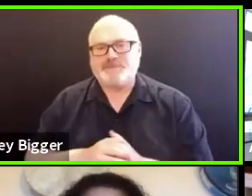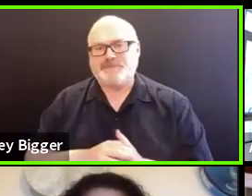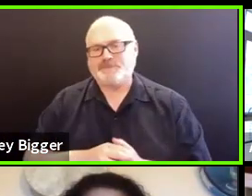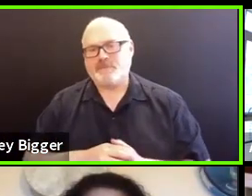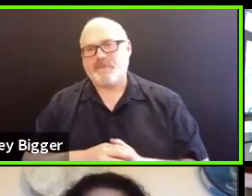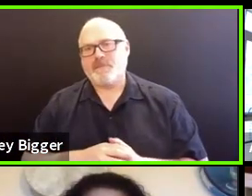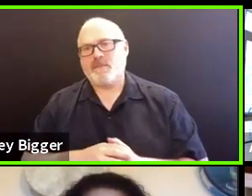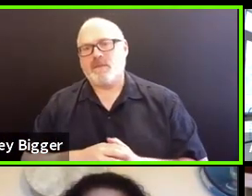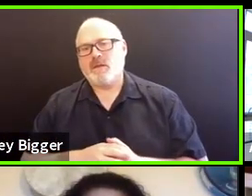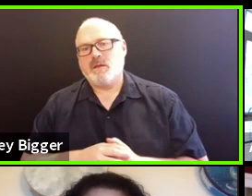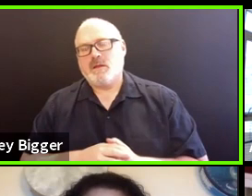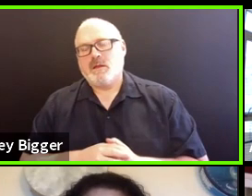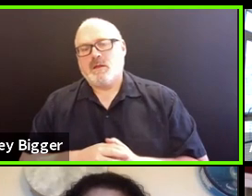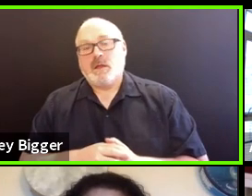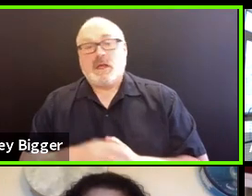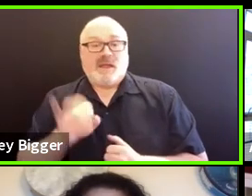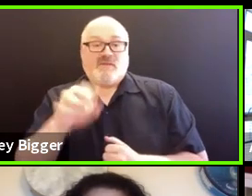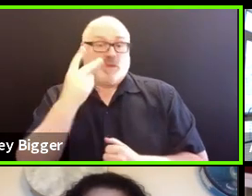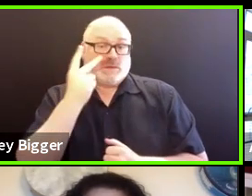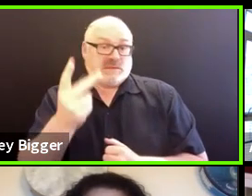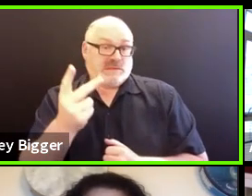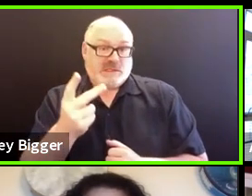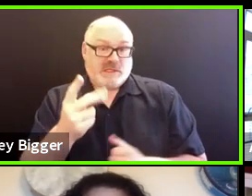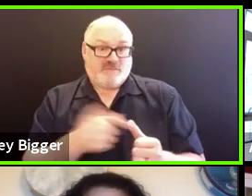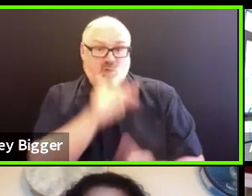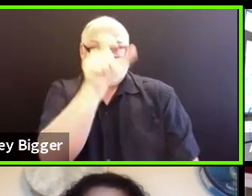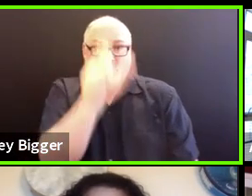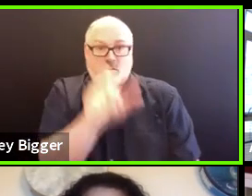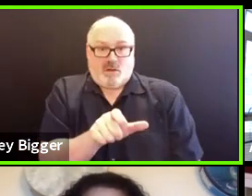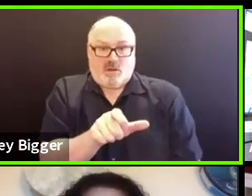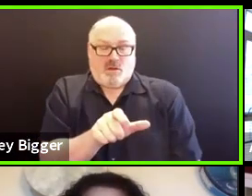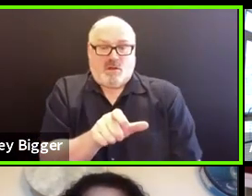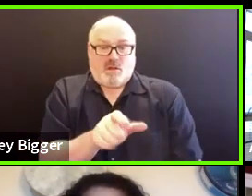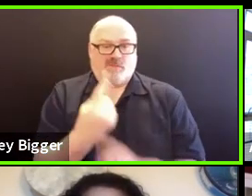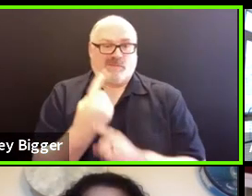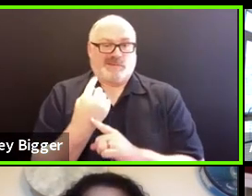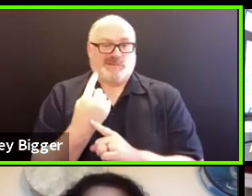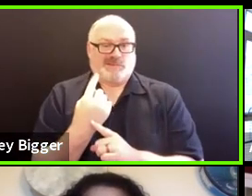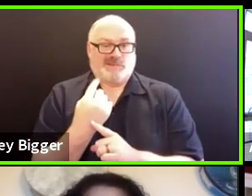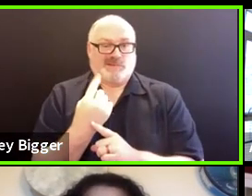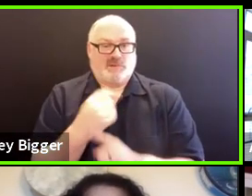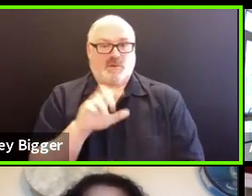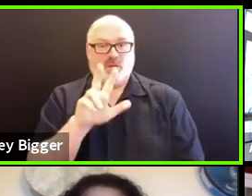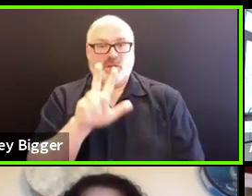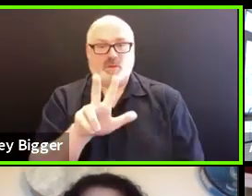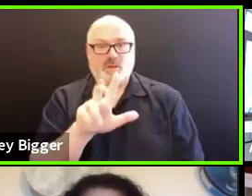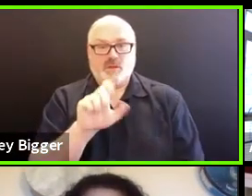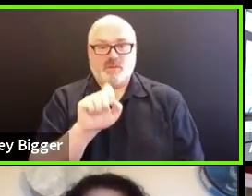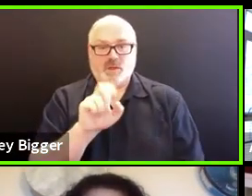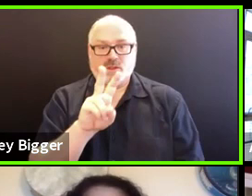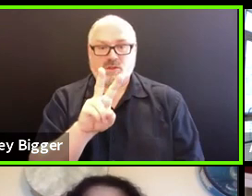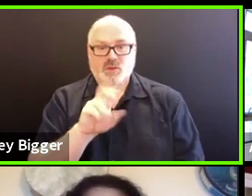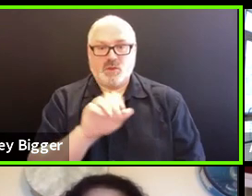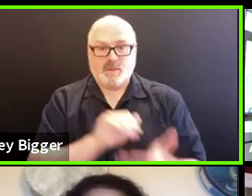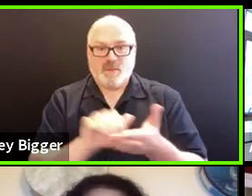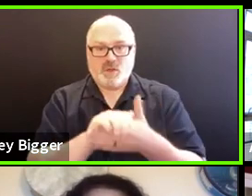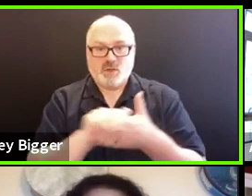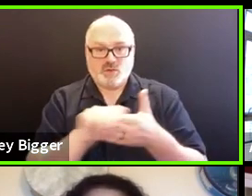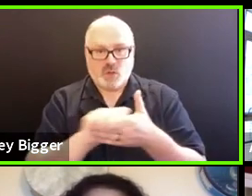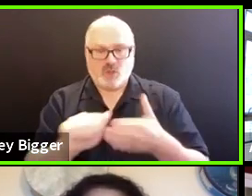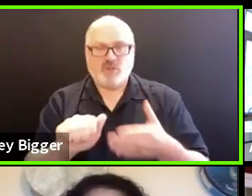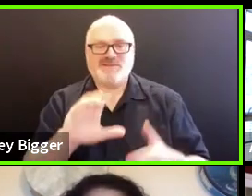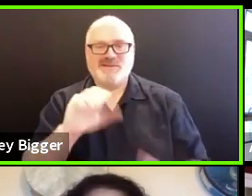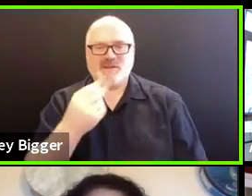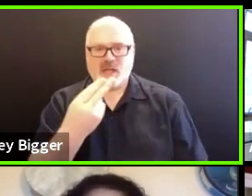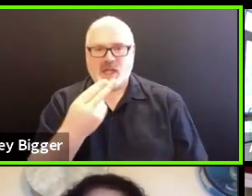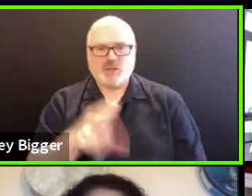So if you see in the first column there, we ended last year with $3.2 million in cash that was